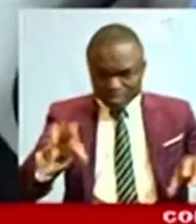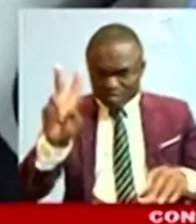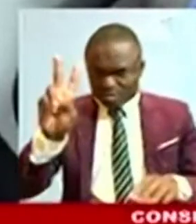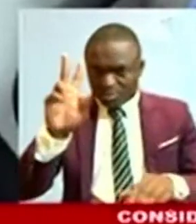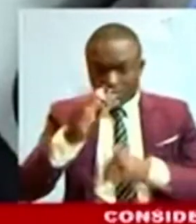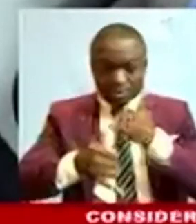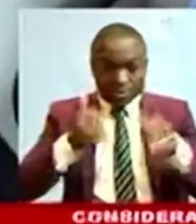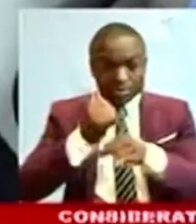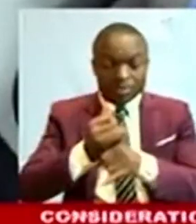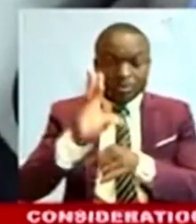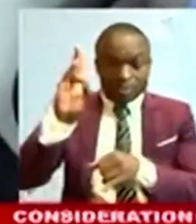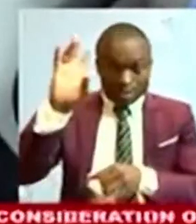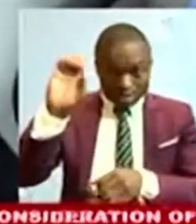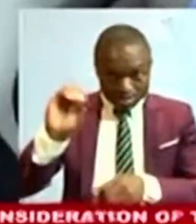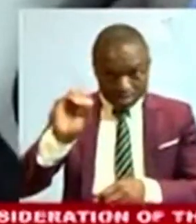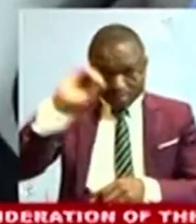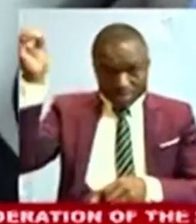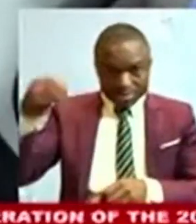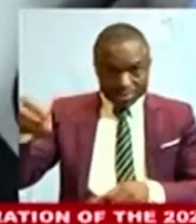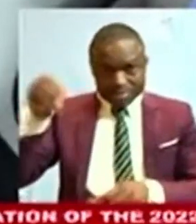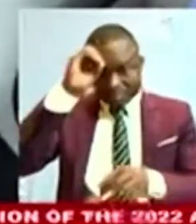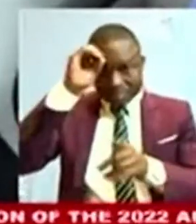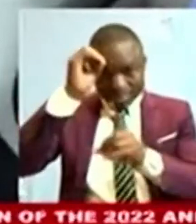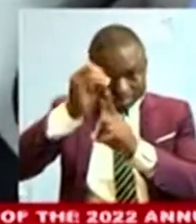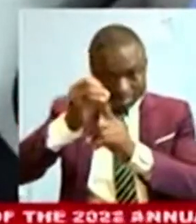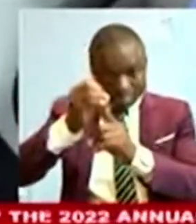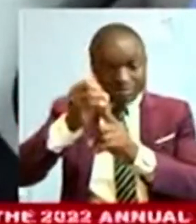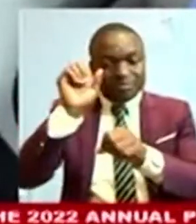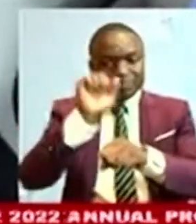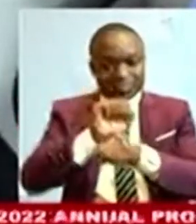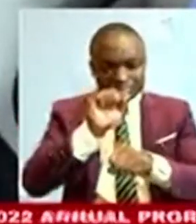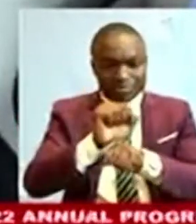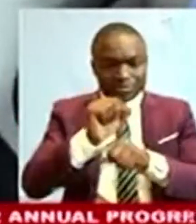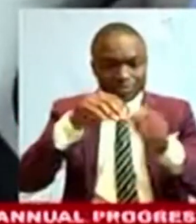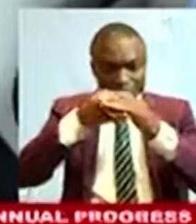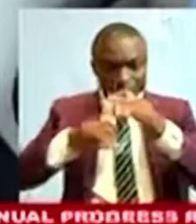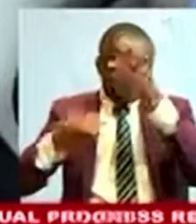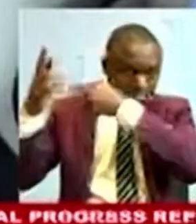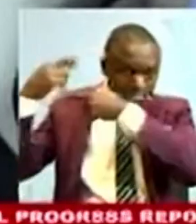was 70%. The performance under review was at